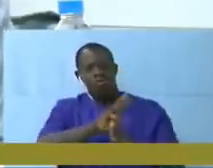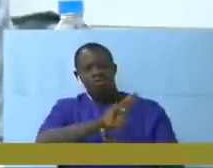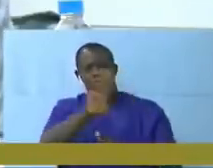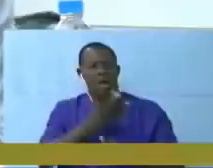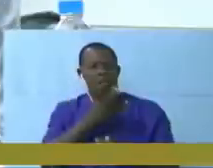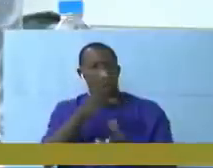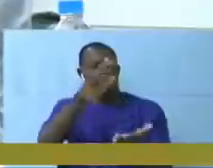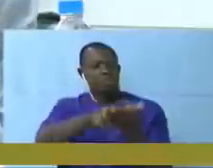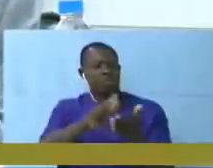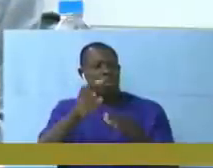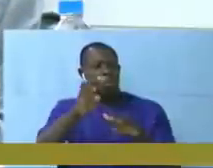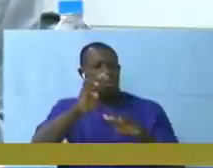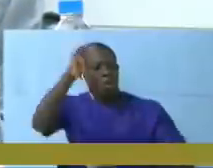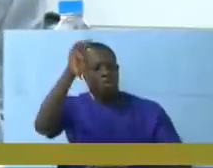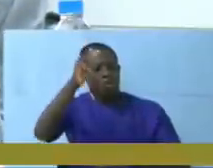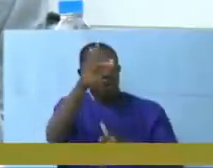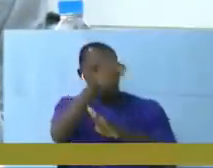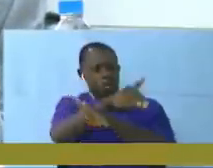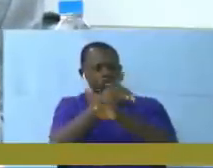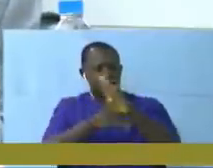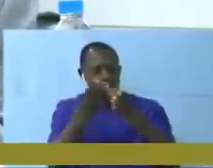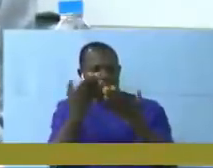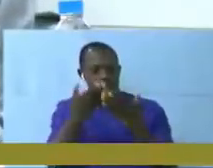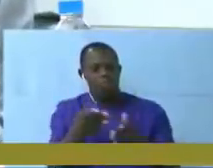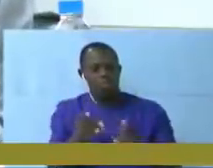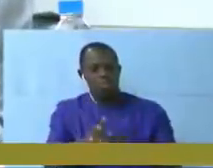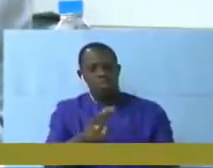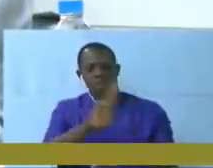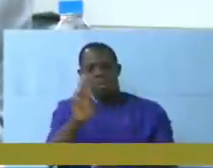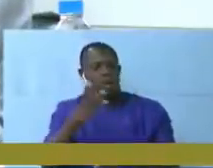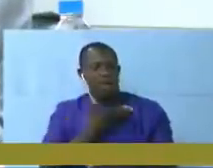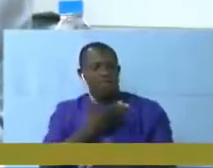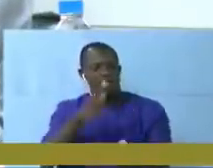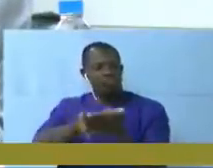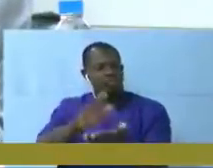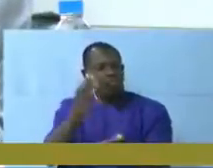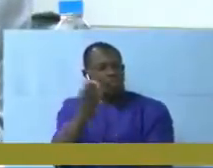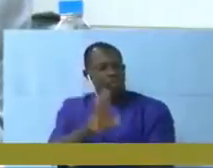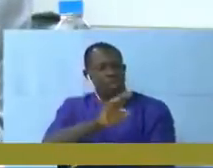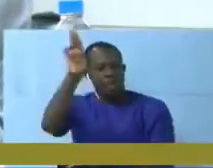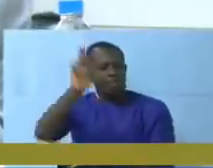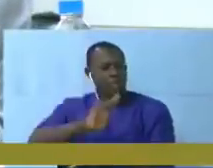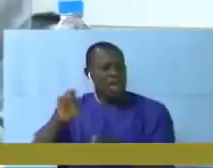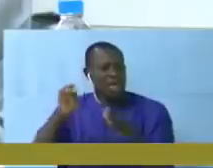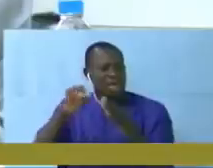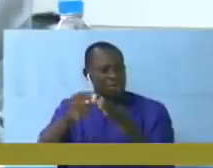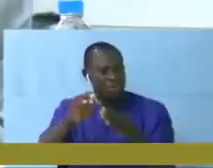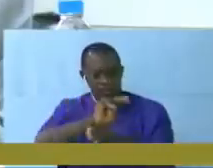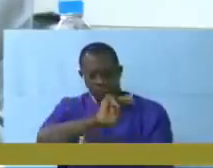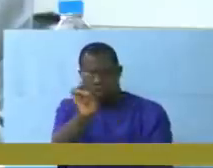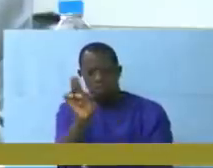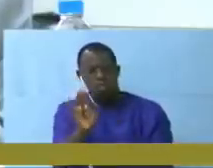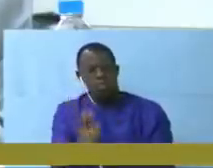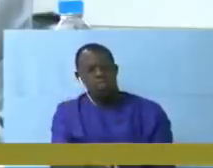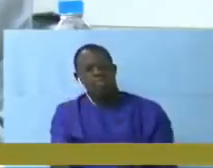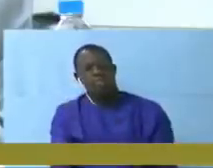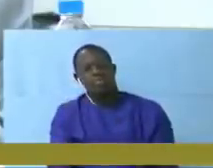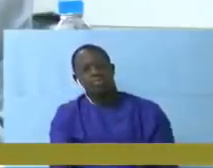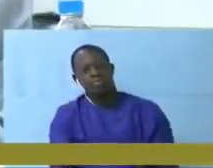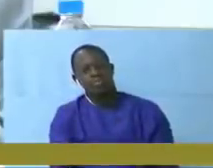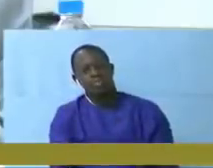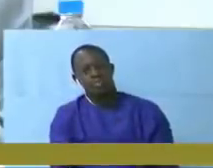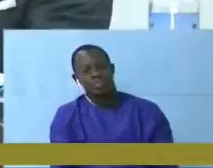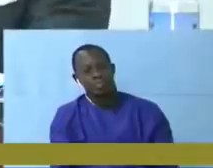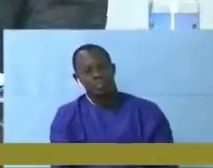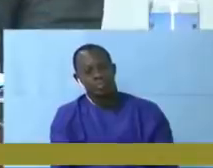Moy comme liñ am rek ci 1997 constitution bi amul dal ben garal bo xamné ni jëm na ci mbiri tanef yoyu. It looks to